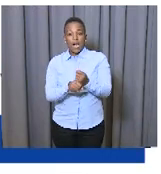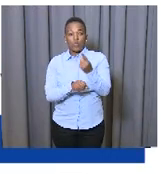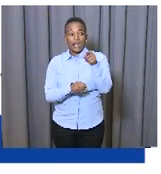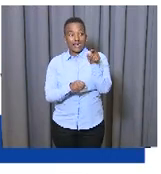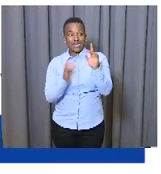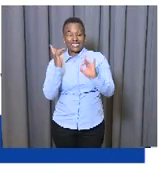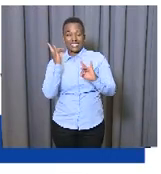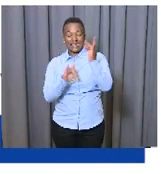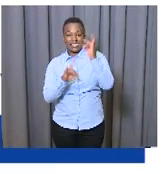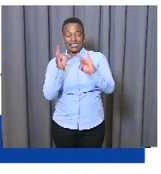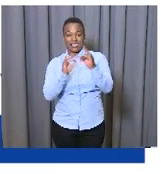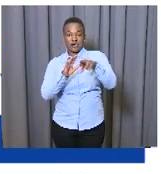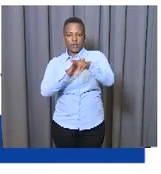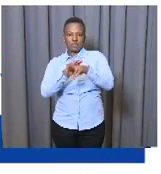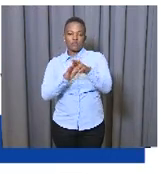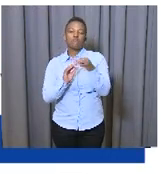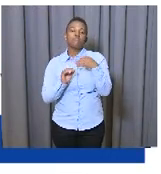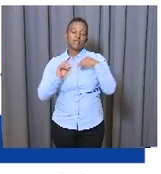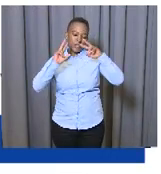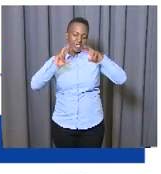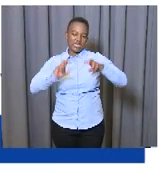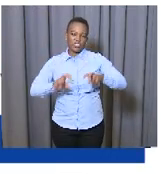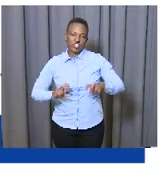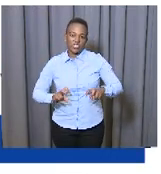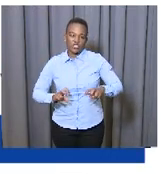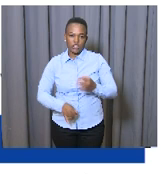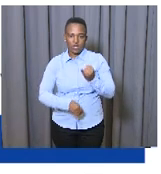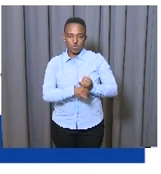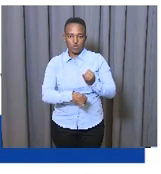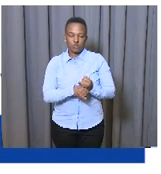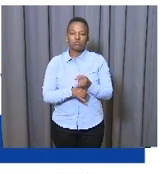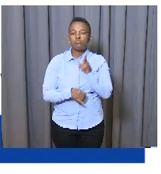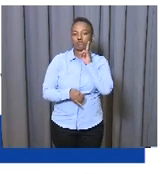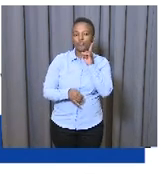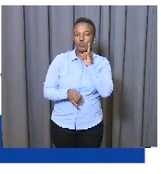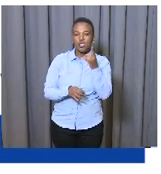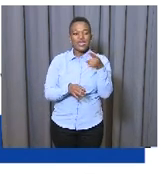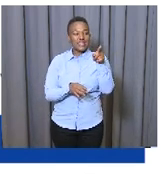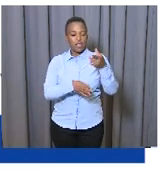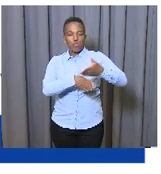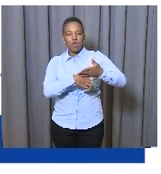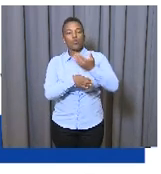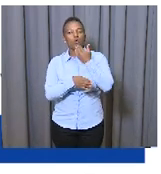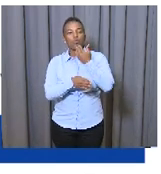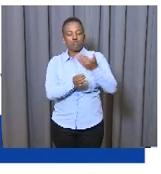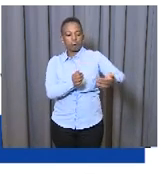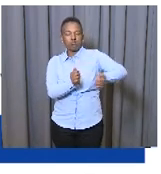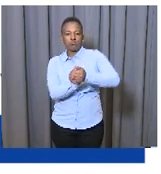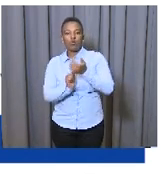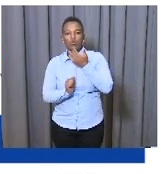City Region Observatory, which is a research institution. They work with government, these academics